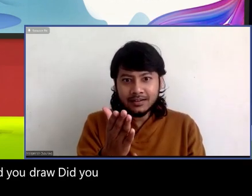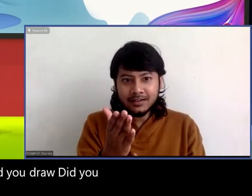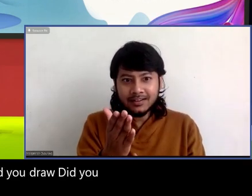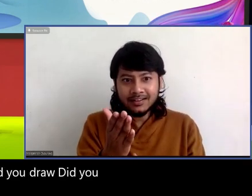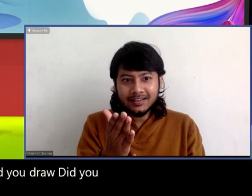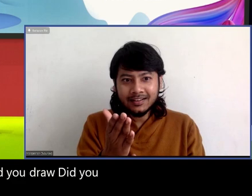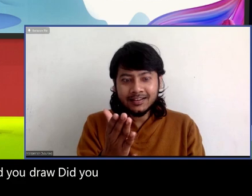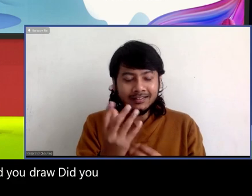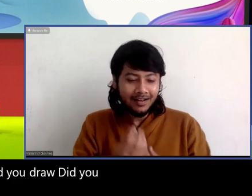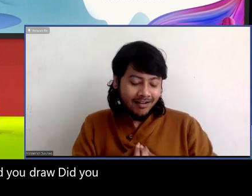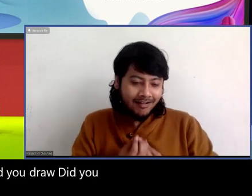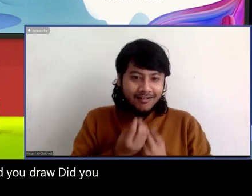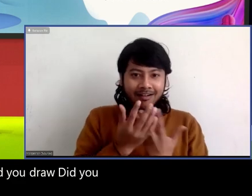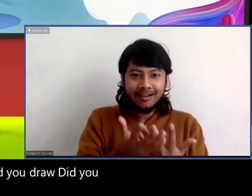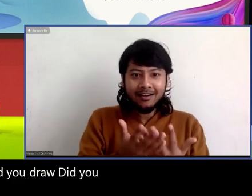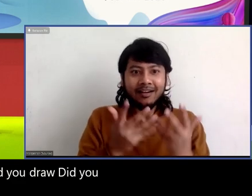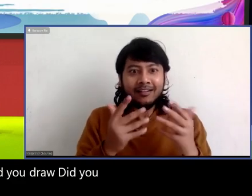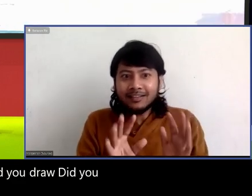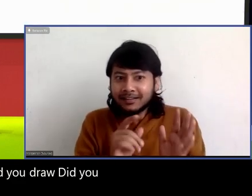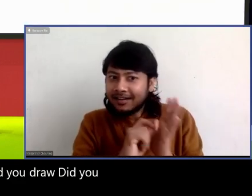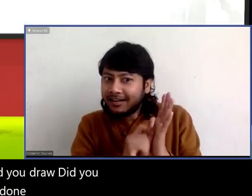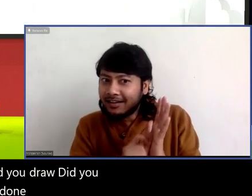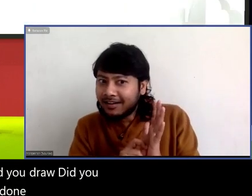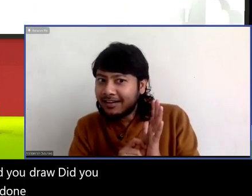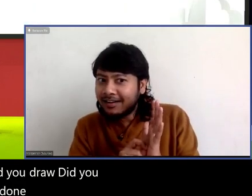visually? And if you've done it, send it to